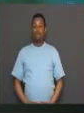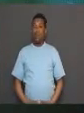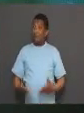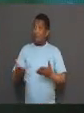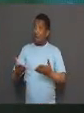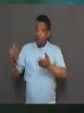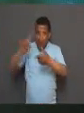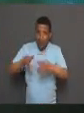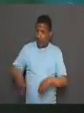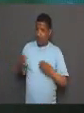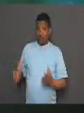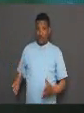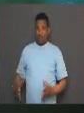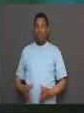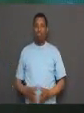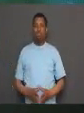Welcome back, students.